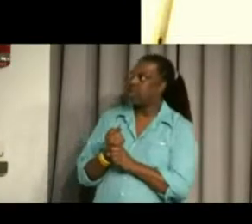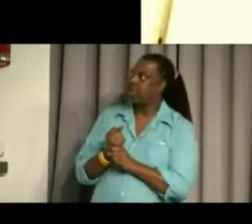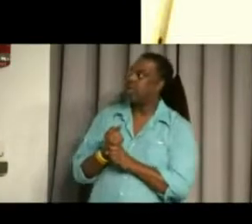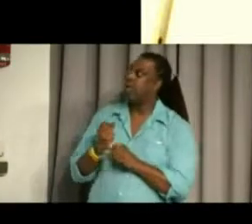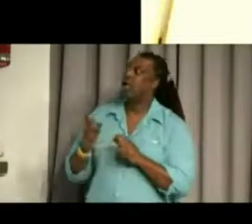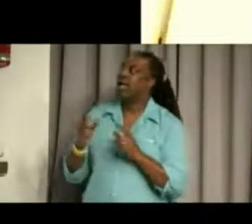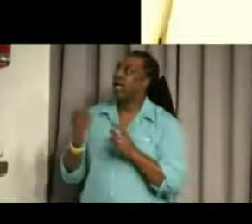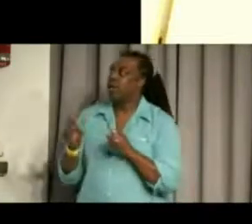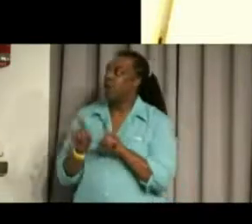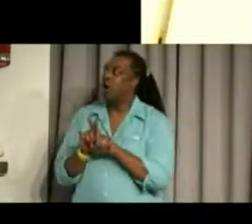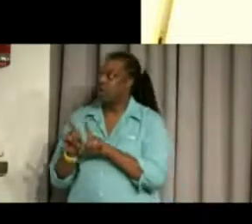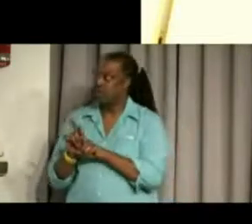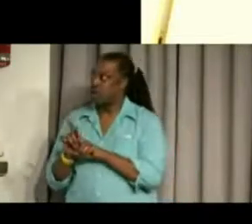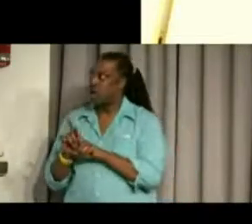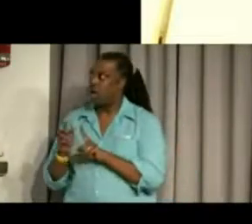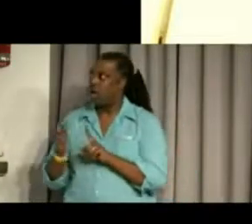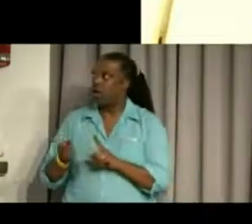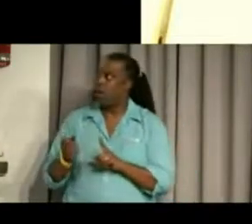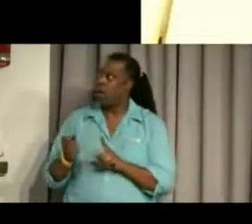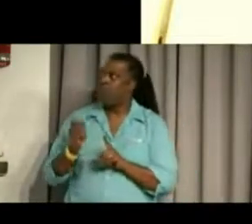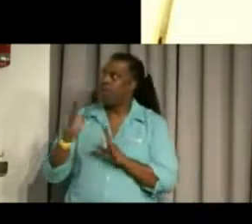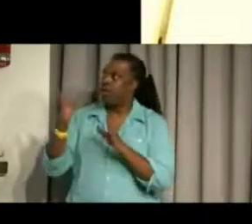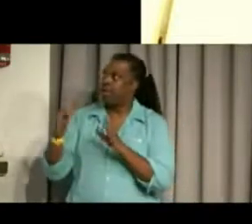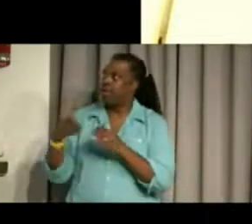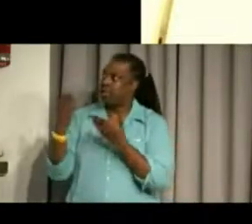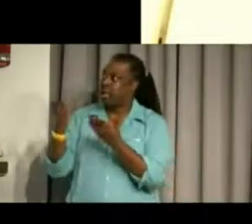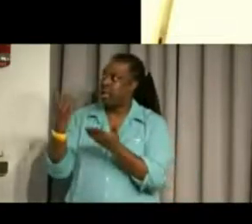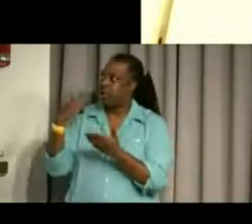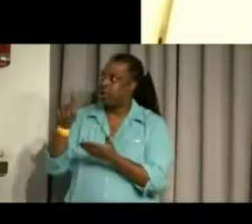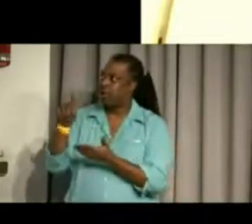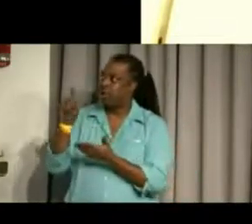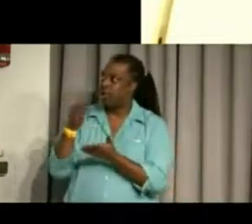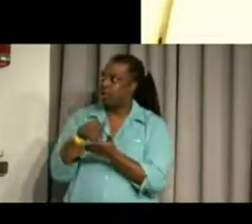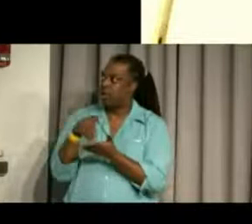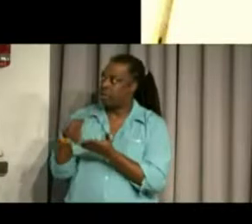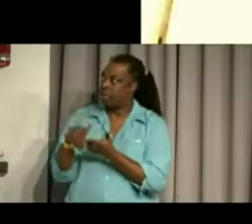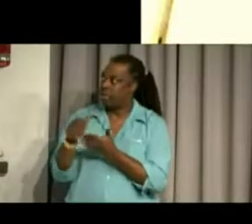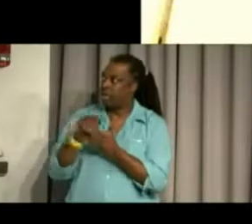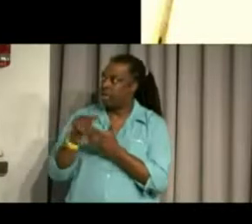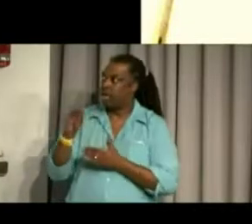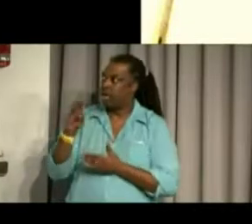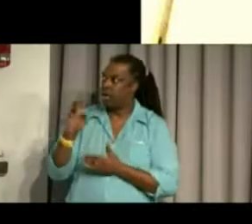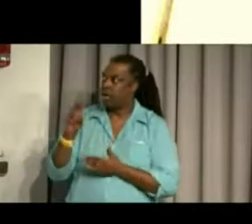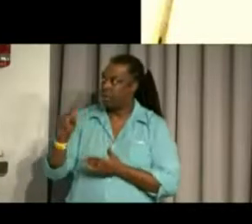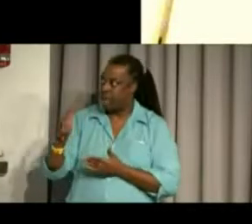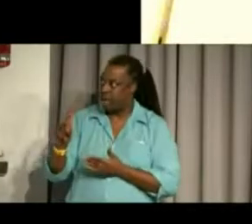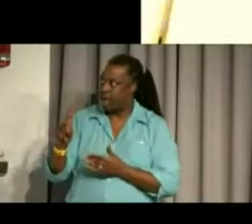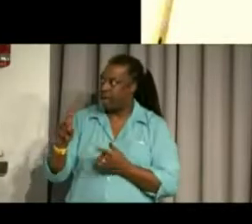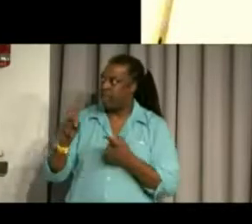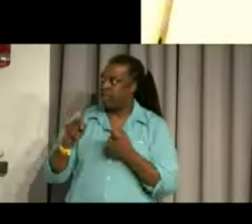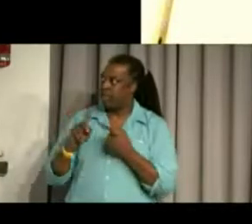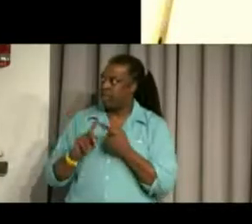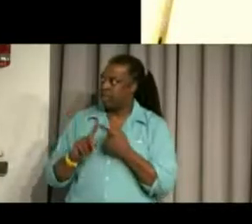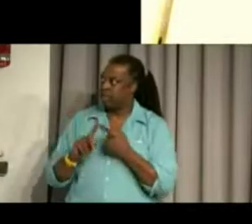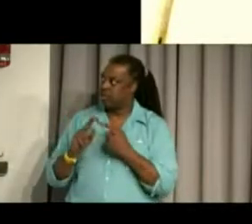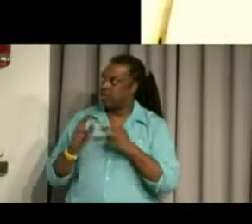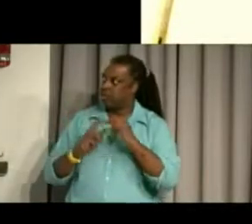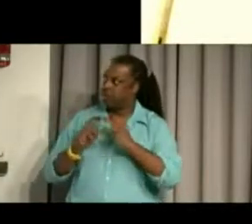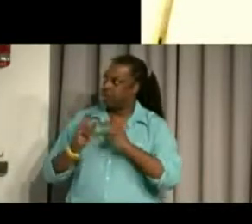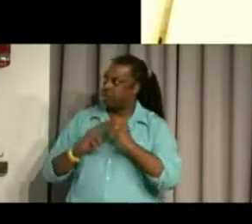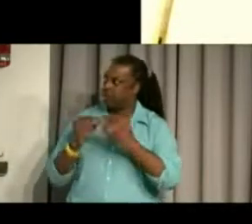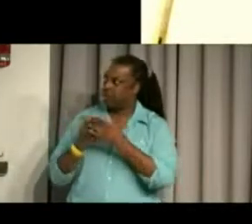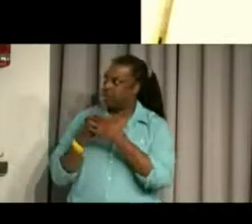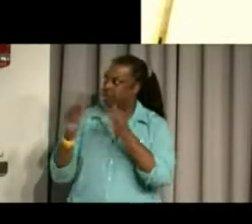then also put us up for $100 million bond to build a redundant system, the Carigati